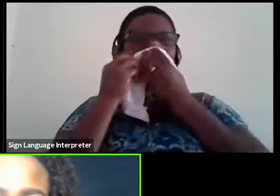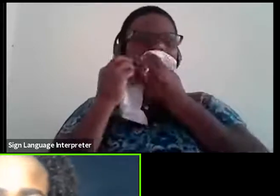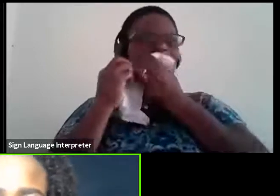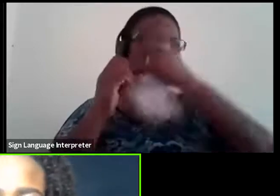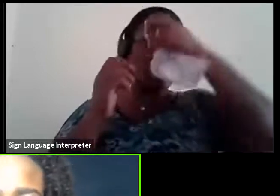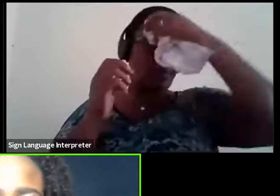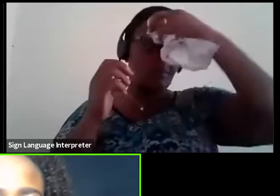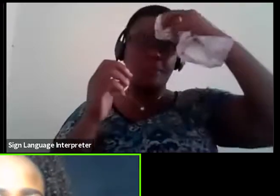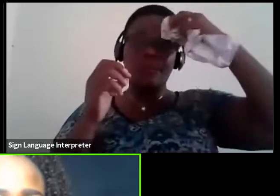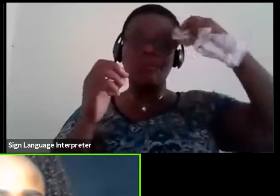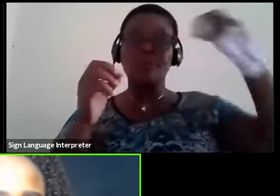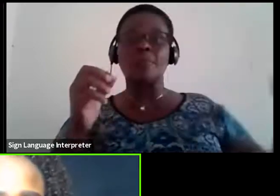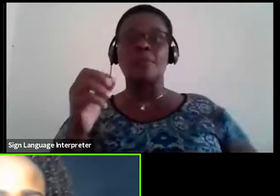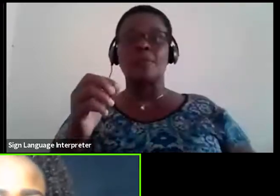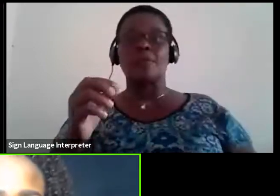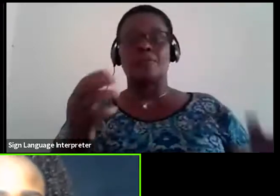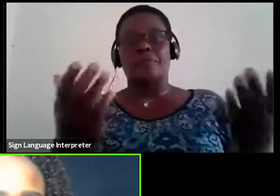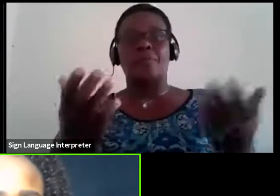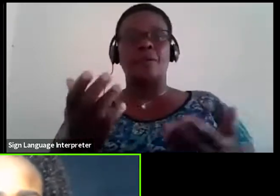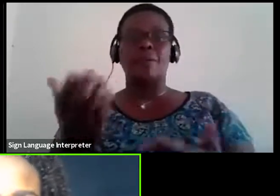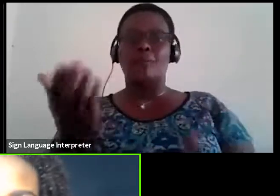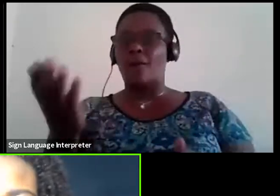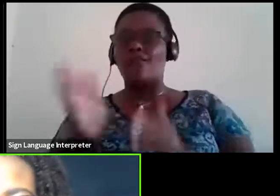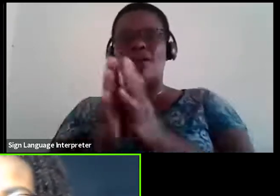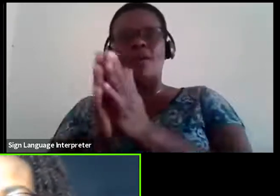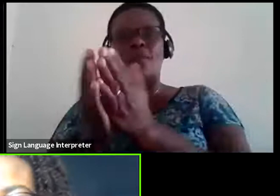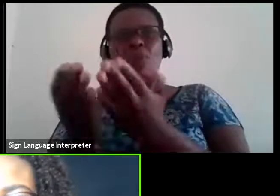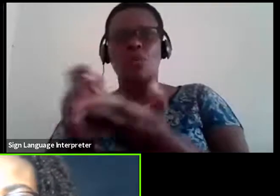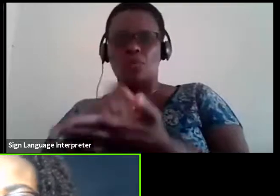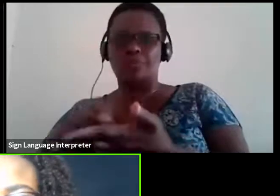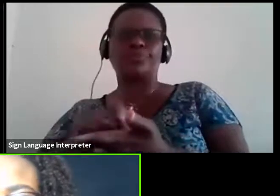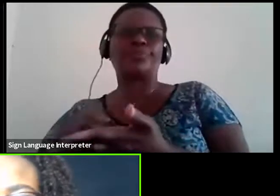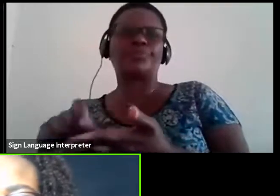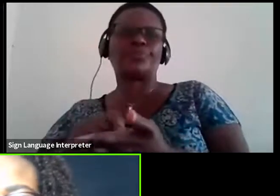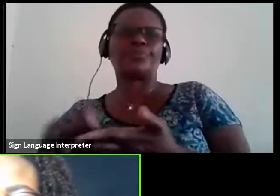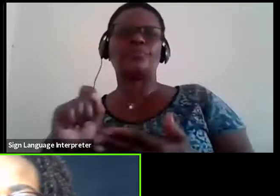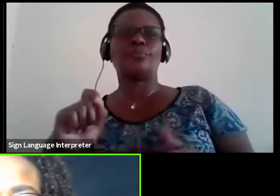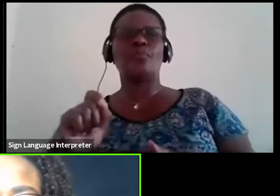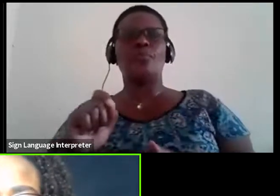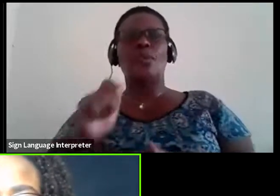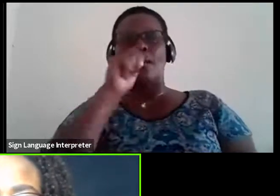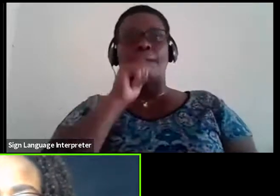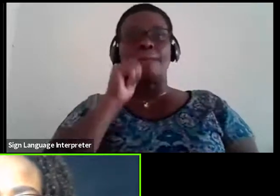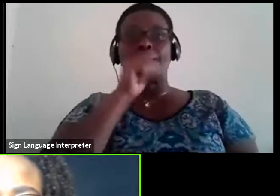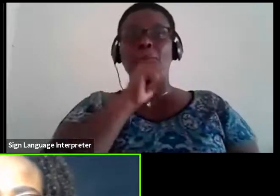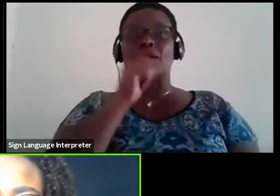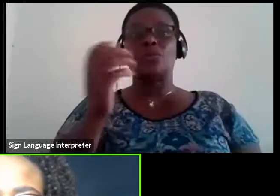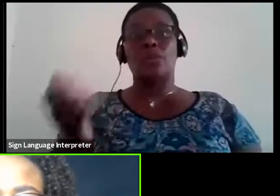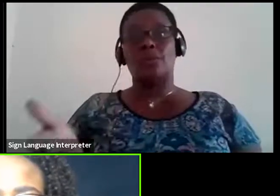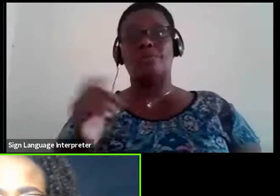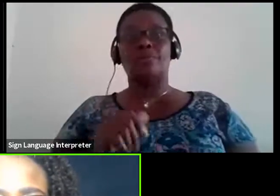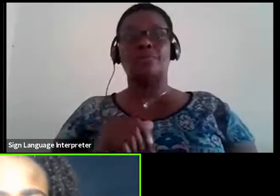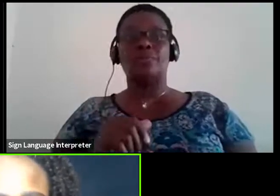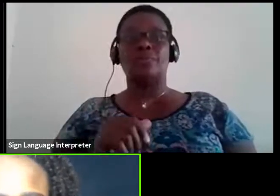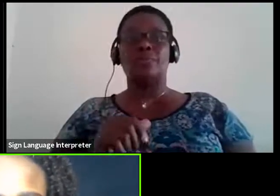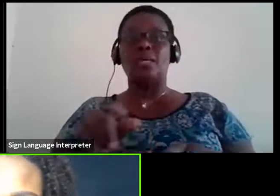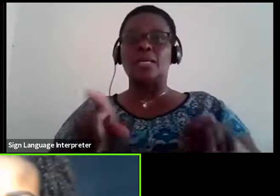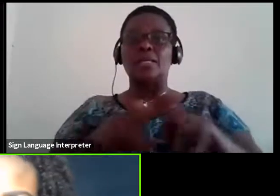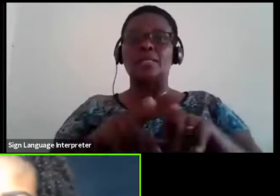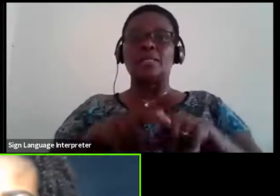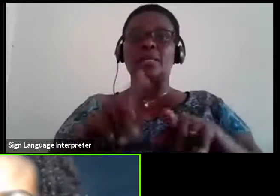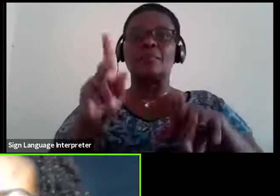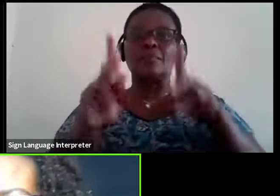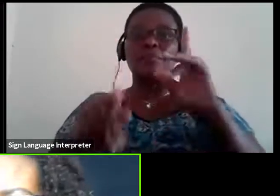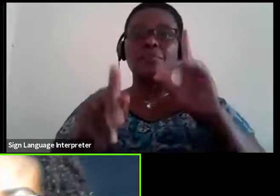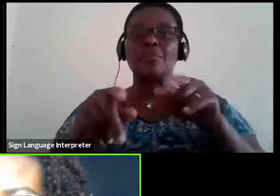tiny notebook where you write all your, you know, delicate passwords. People still click on unknown links, you know, plugging their flash